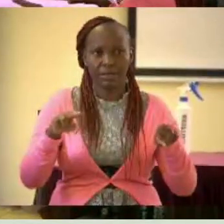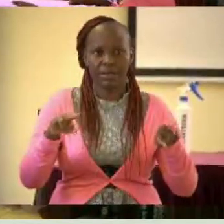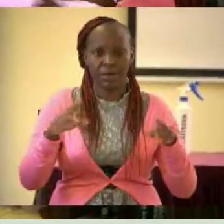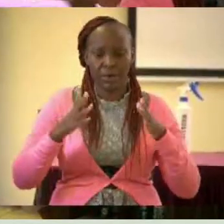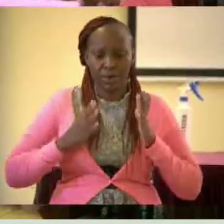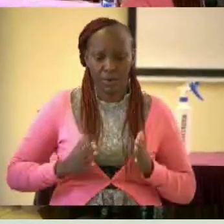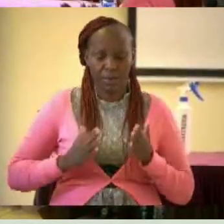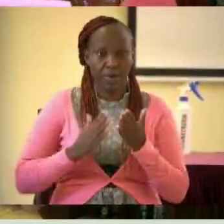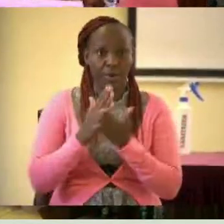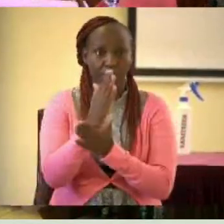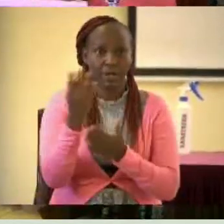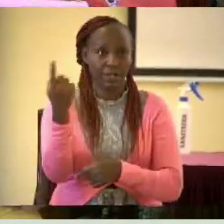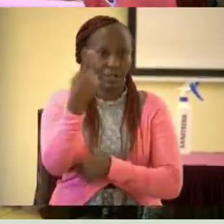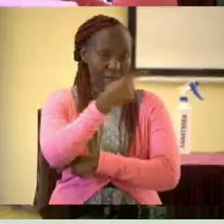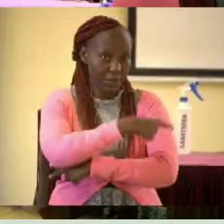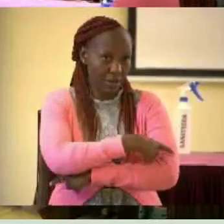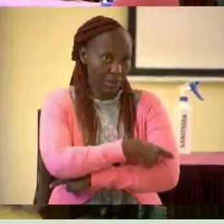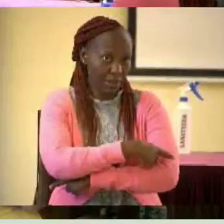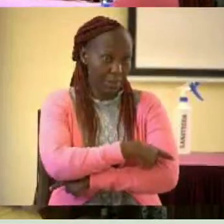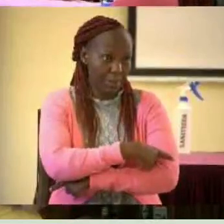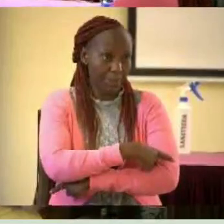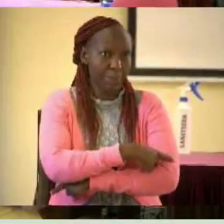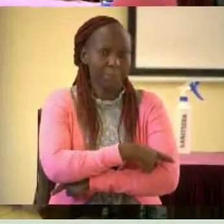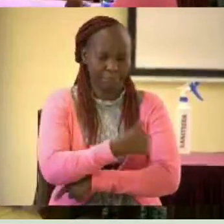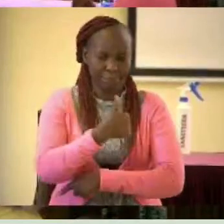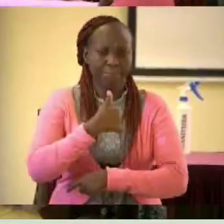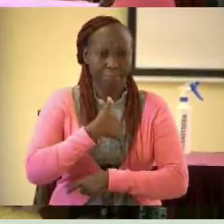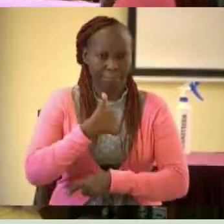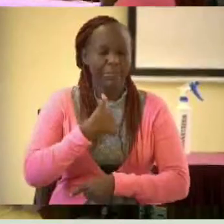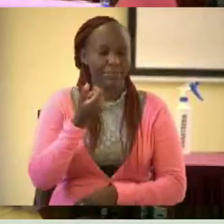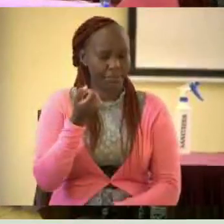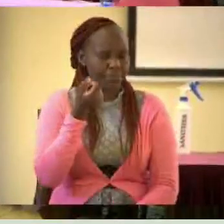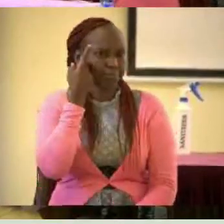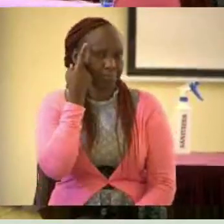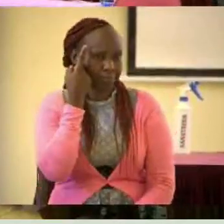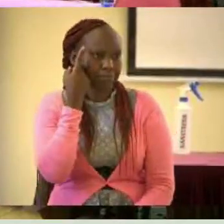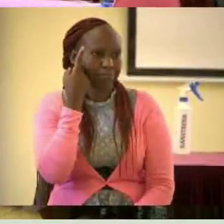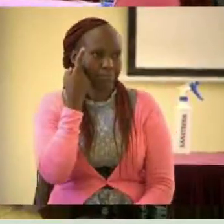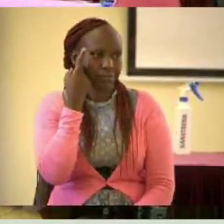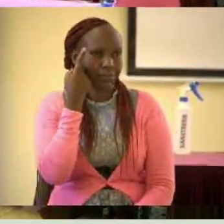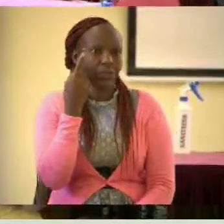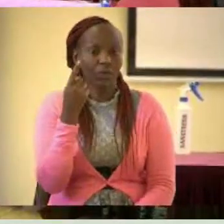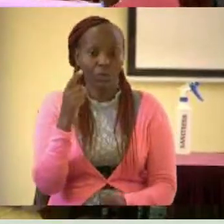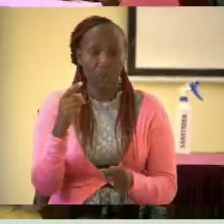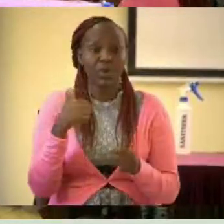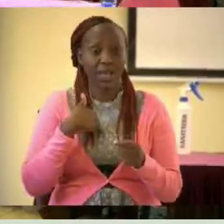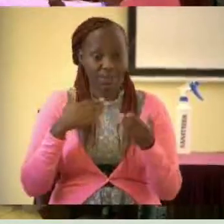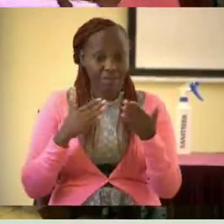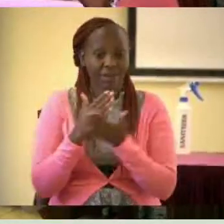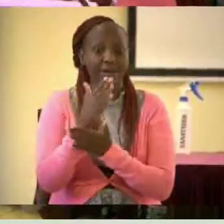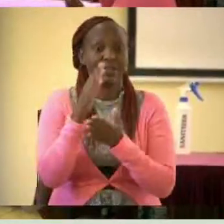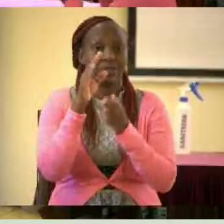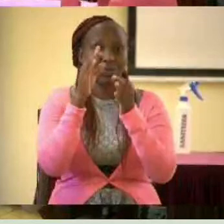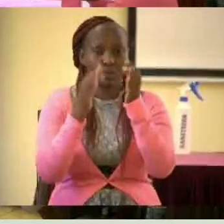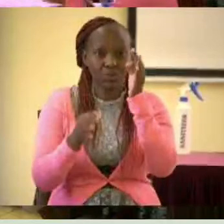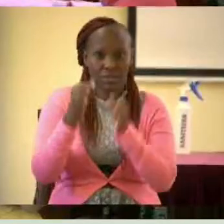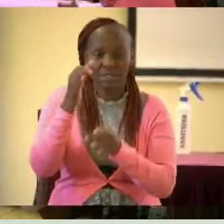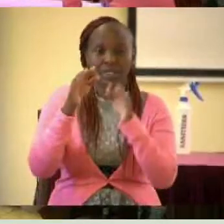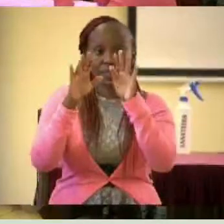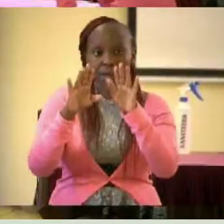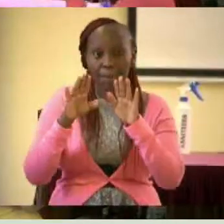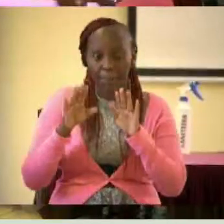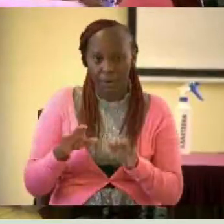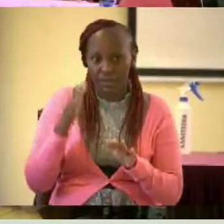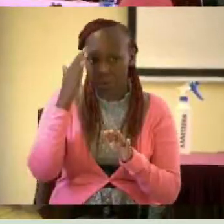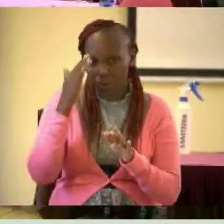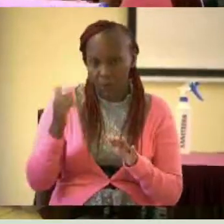Human Rights Day. I take cognizance of the fundamental right of access to justice